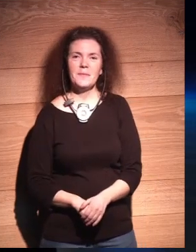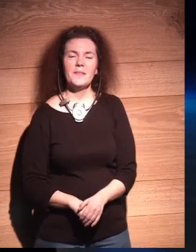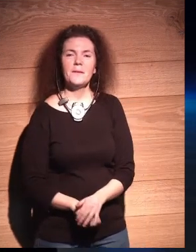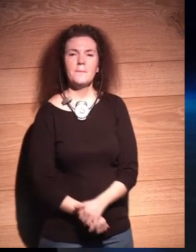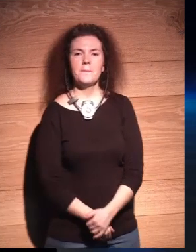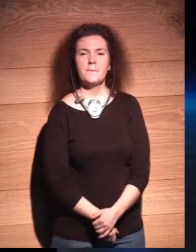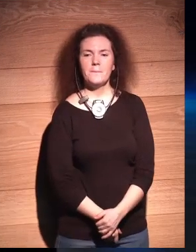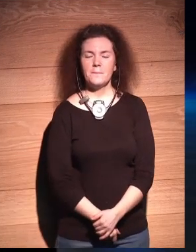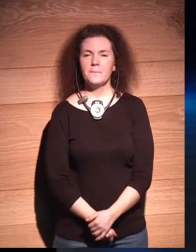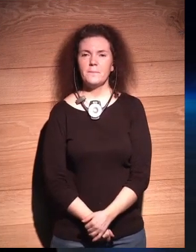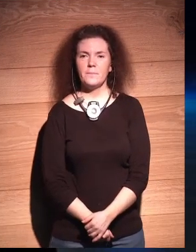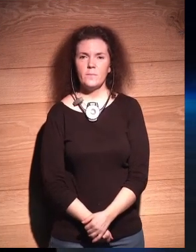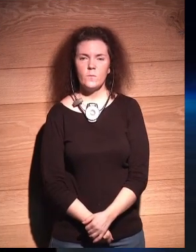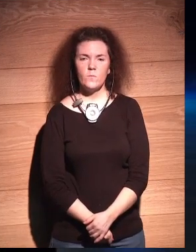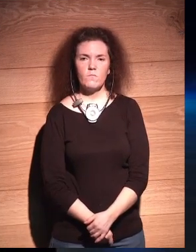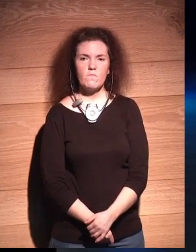So,